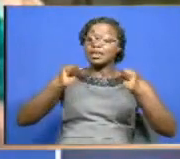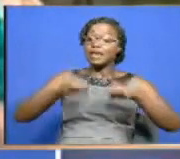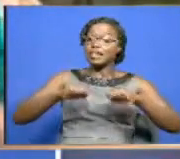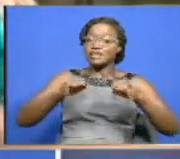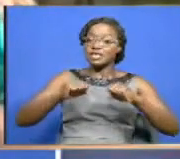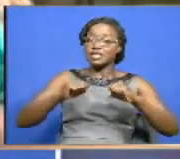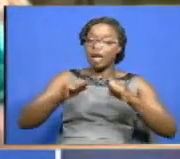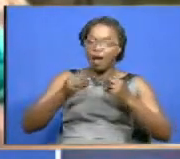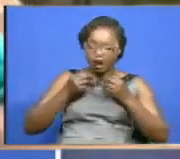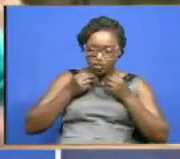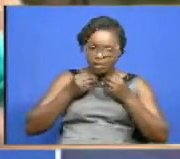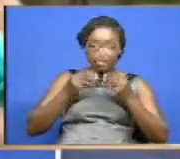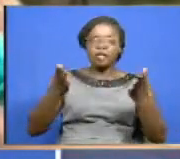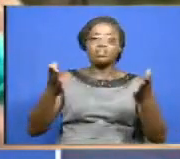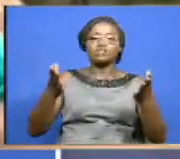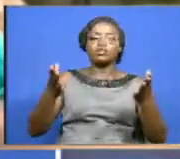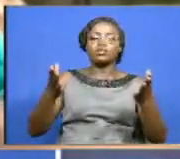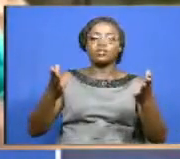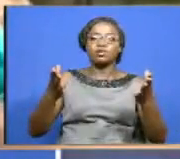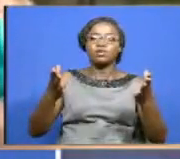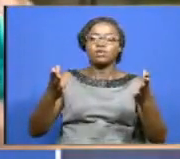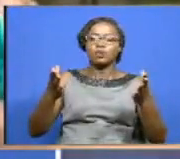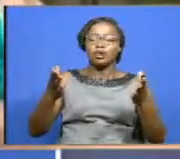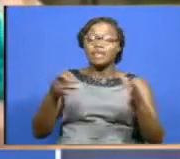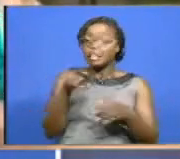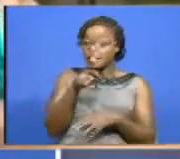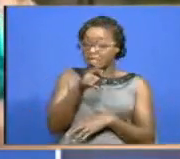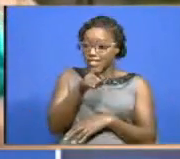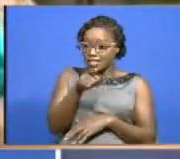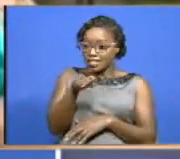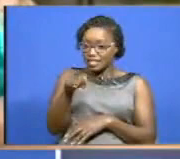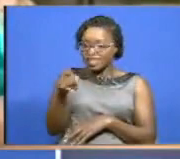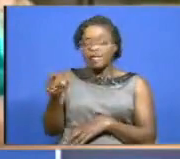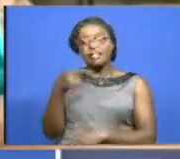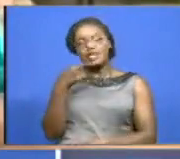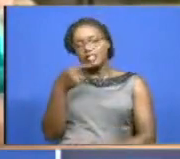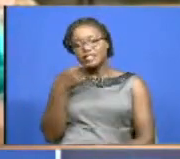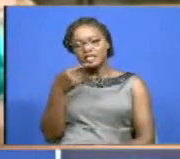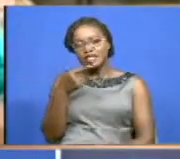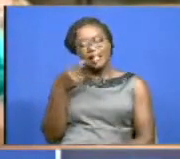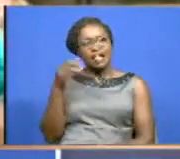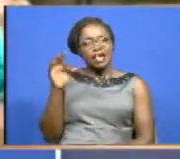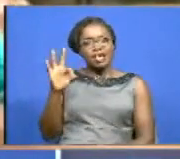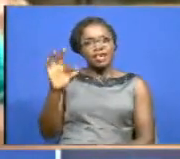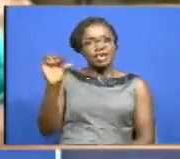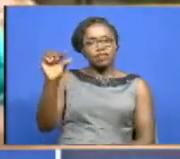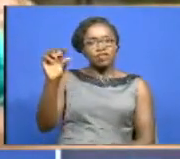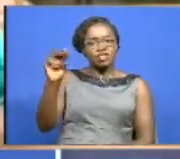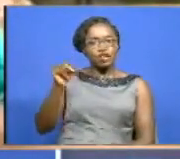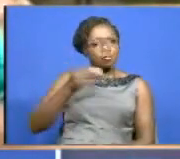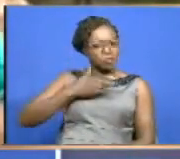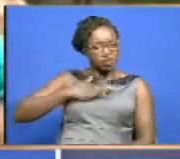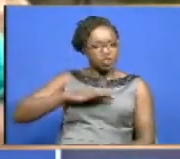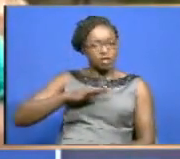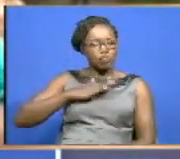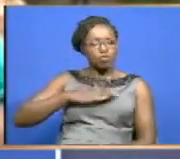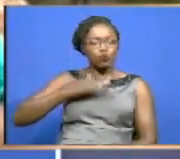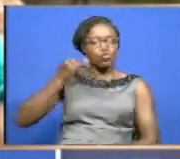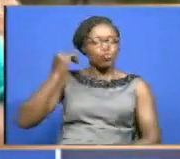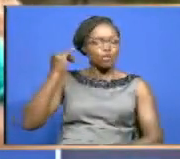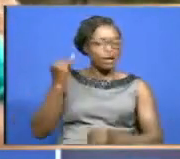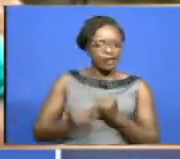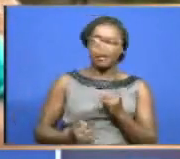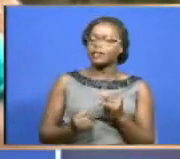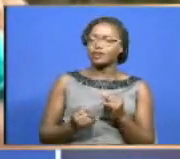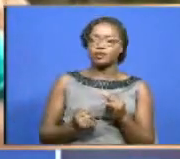na declaration ambayo wataweza kusema ukeketaji katika Wasamburu imeisha